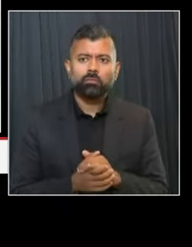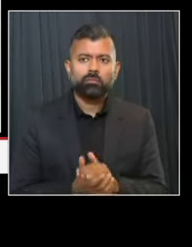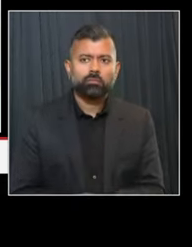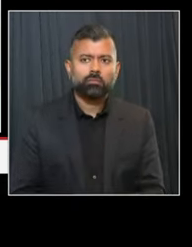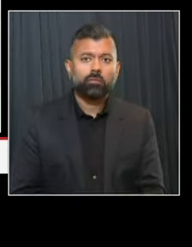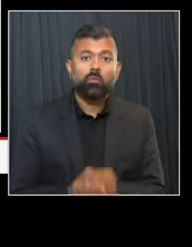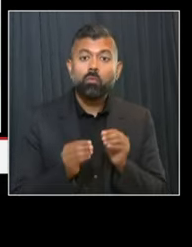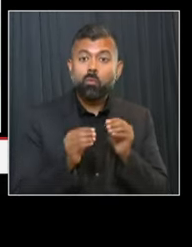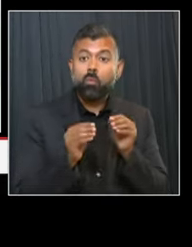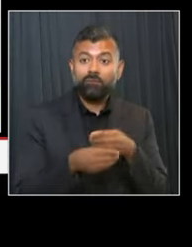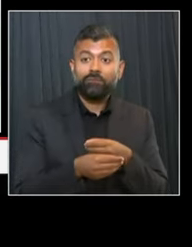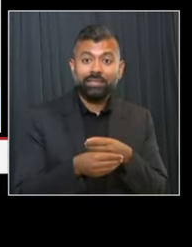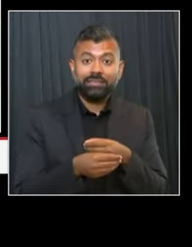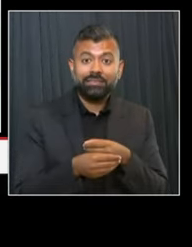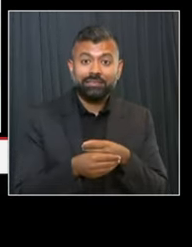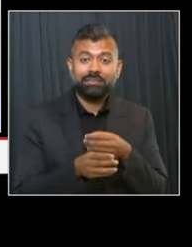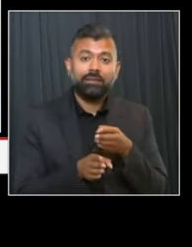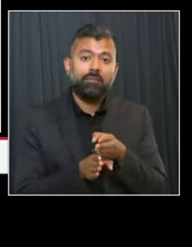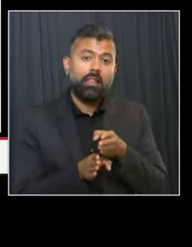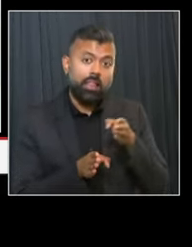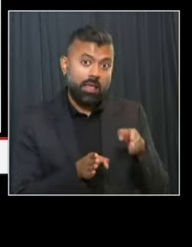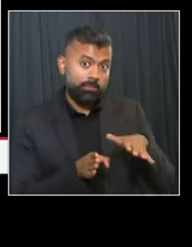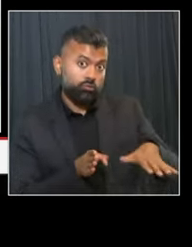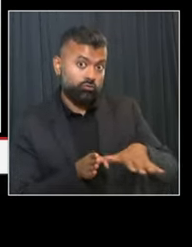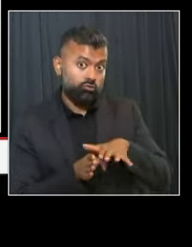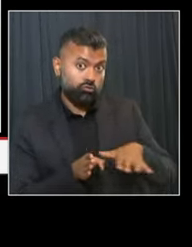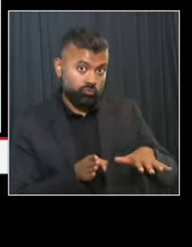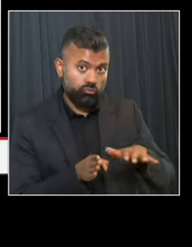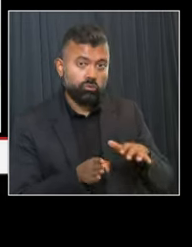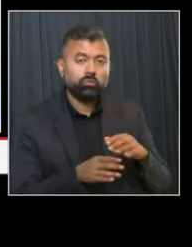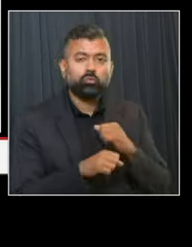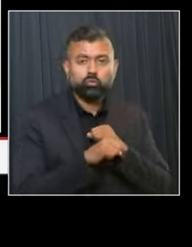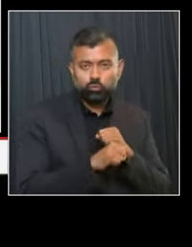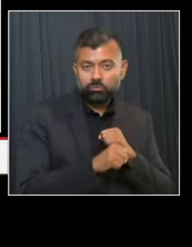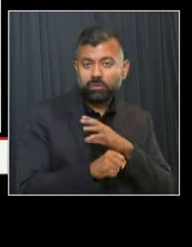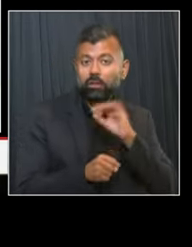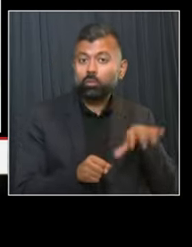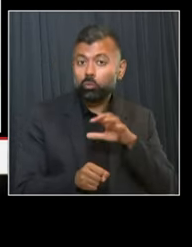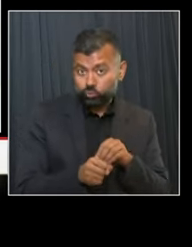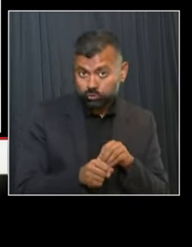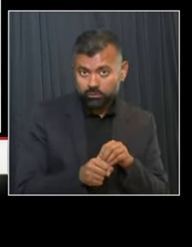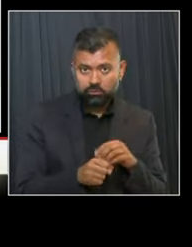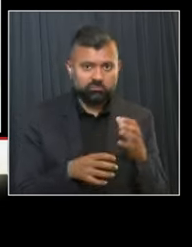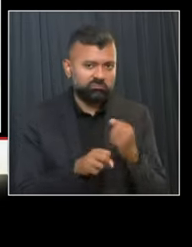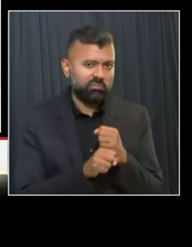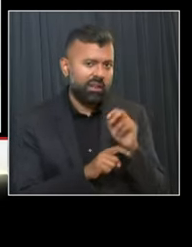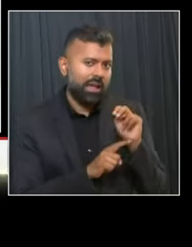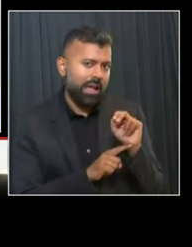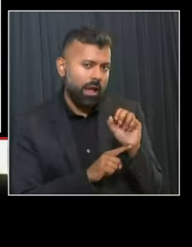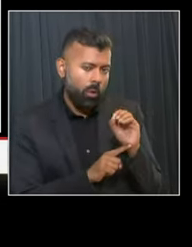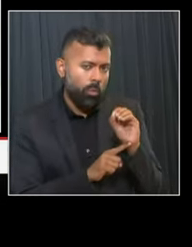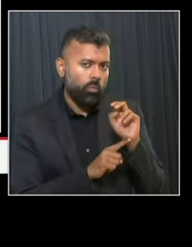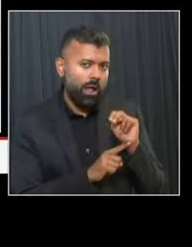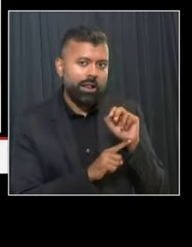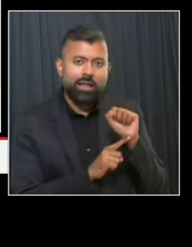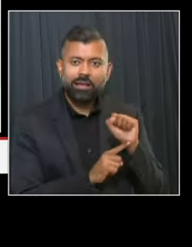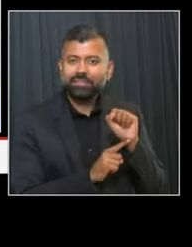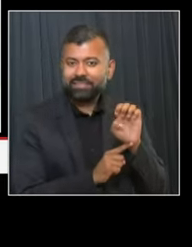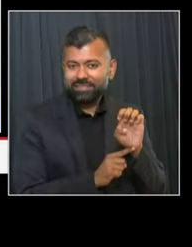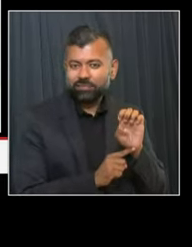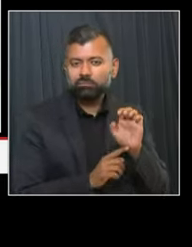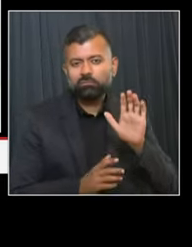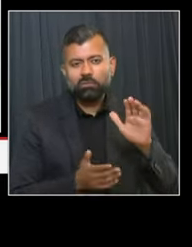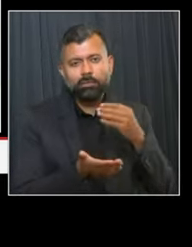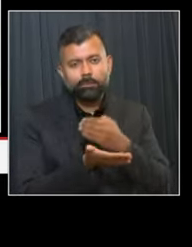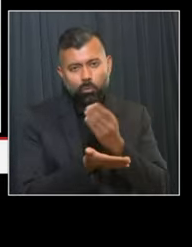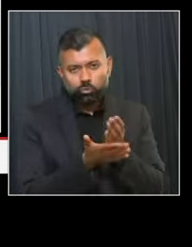and ONES. And as we talk about the role of violence interrupter, how do you see that fitting into this framework of this budget? And then